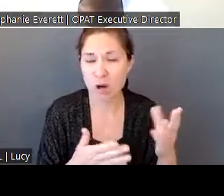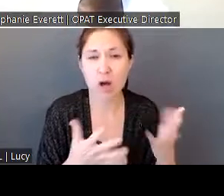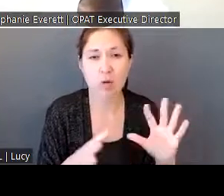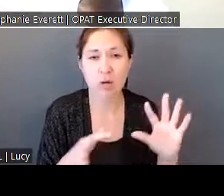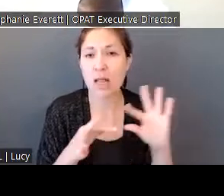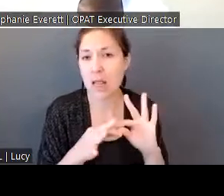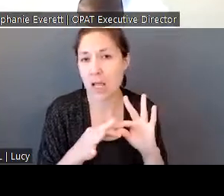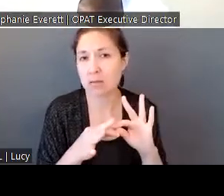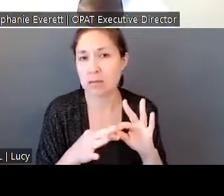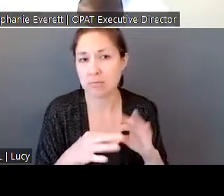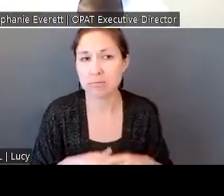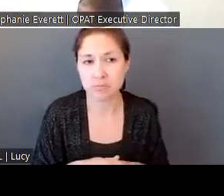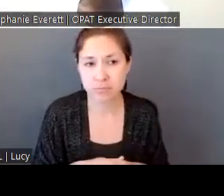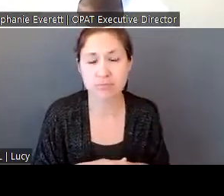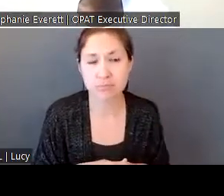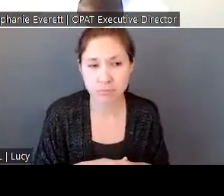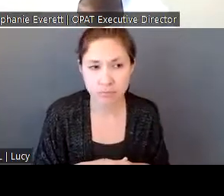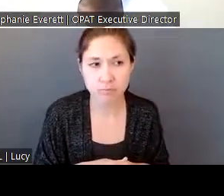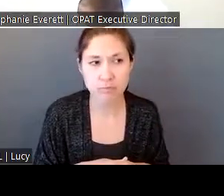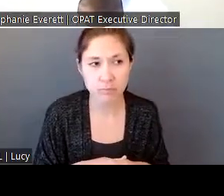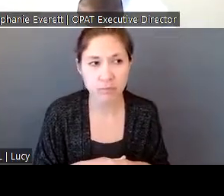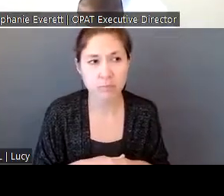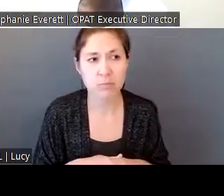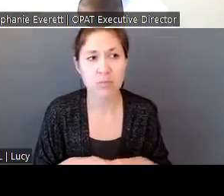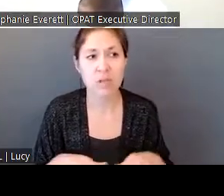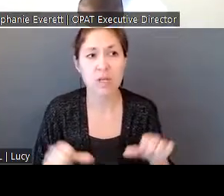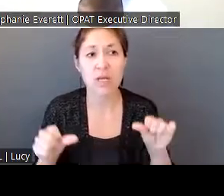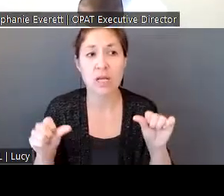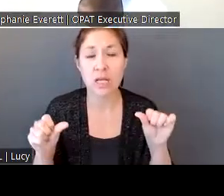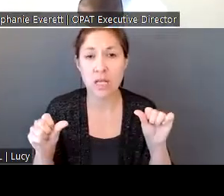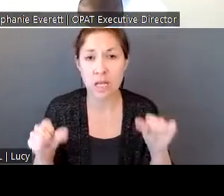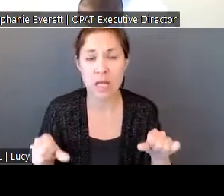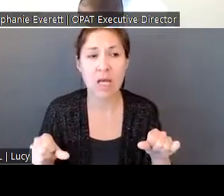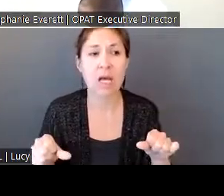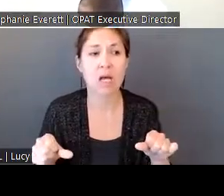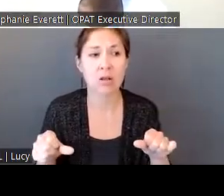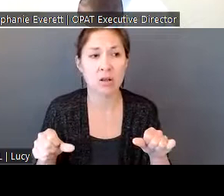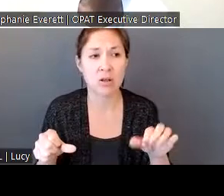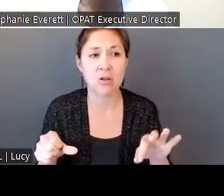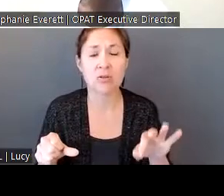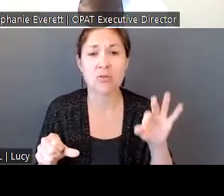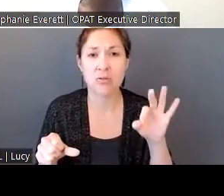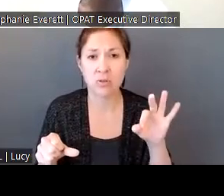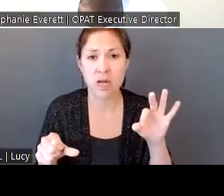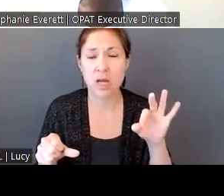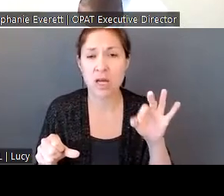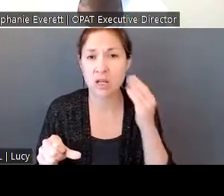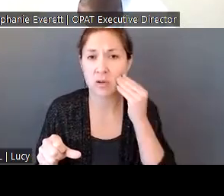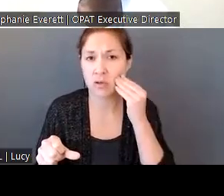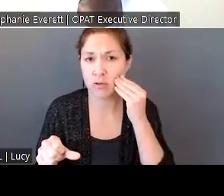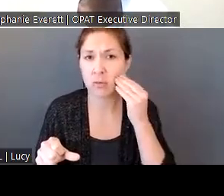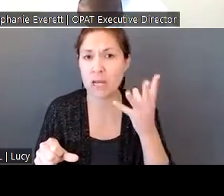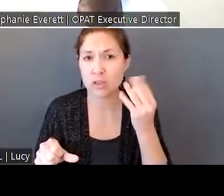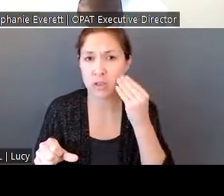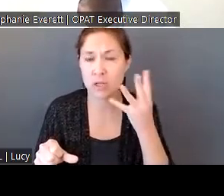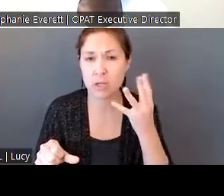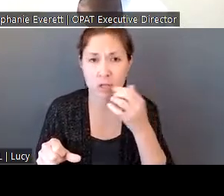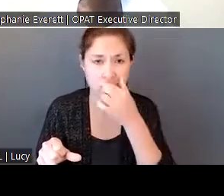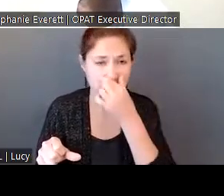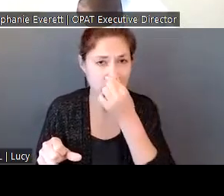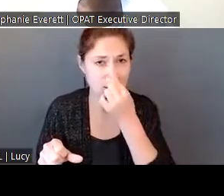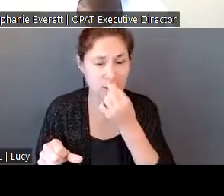BPD. So you can find our information. They do tell you as an option that you can come to